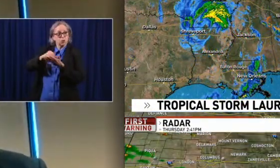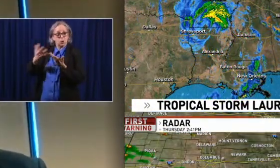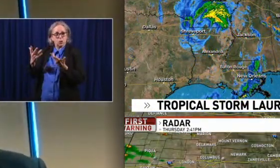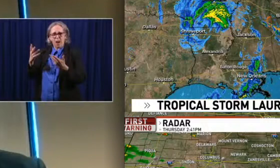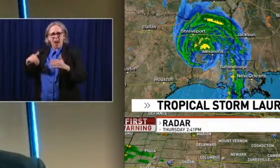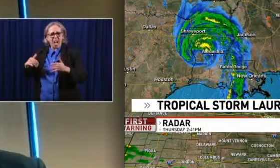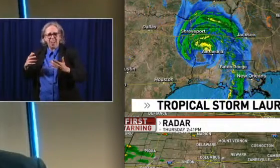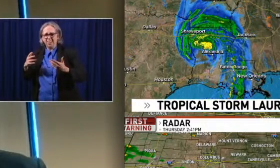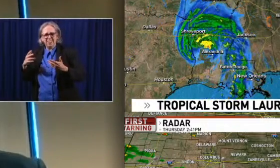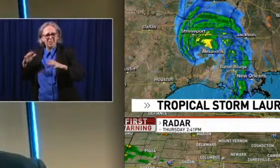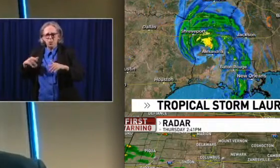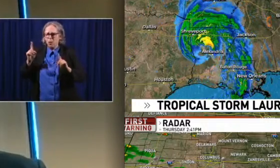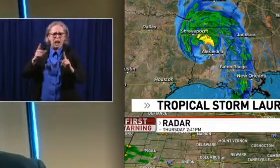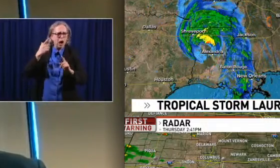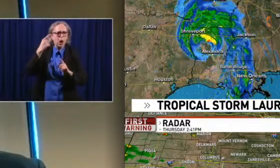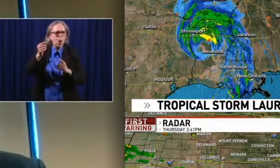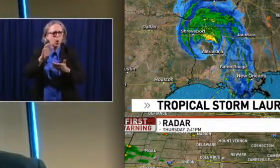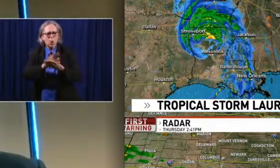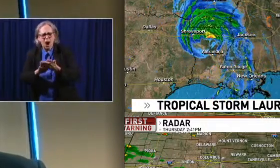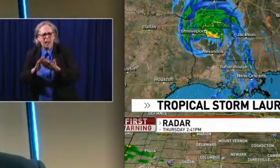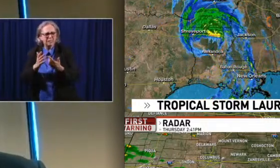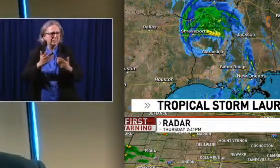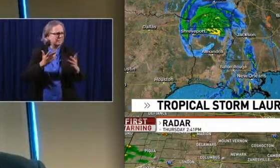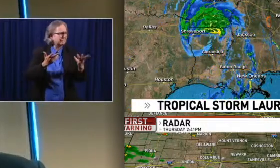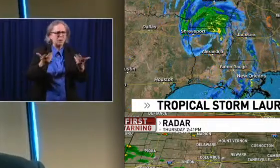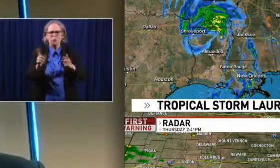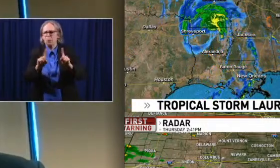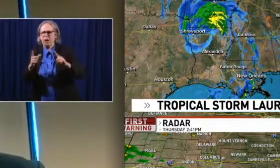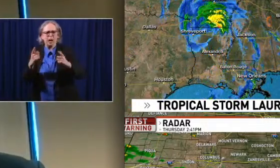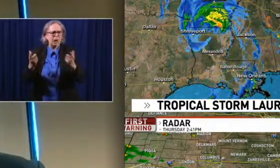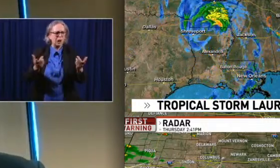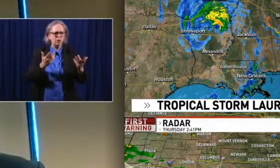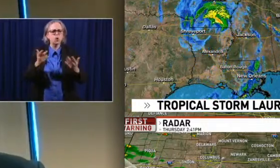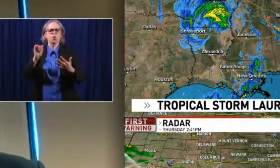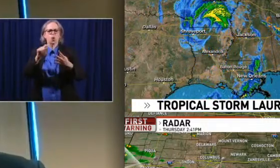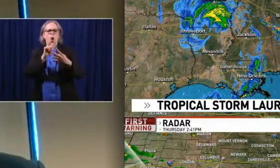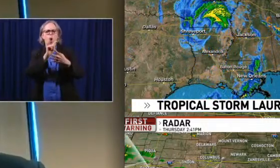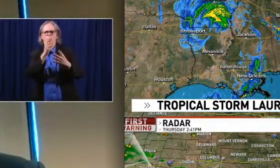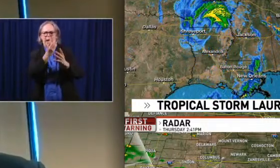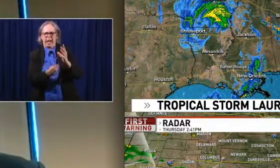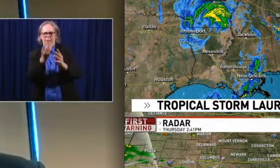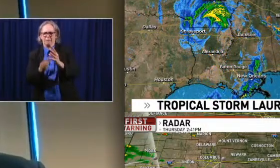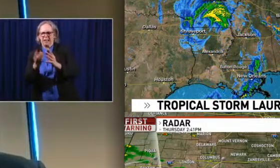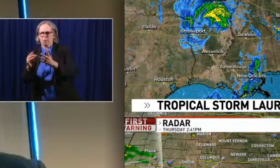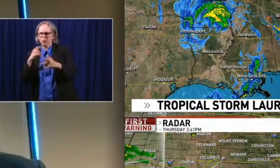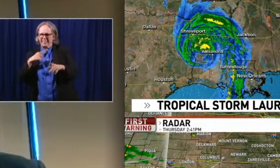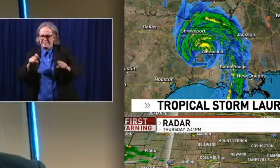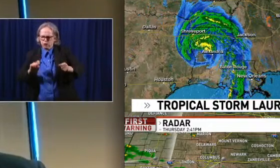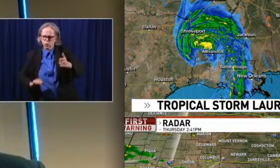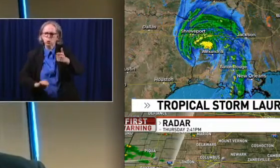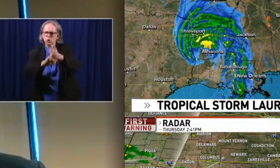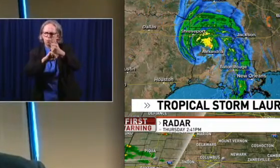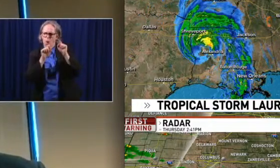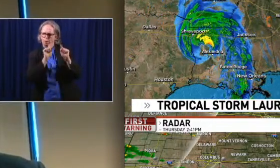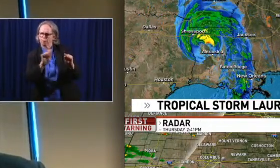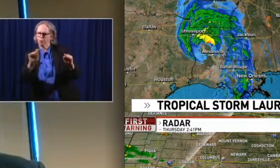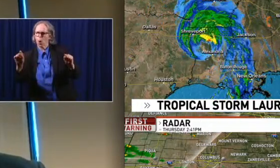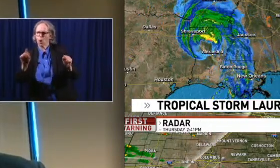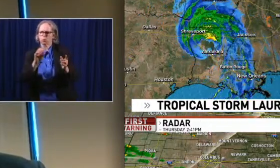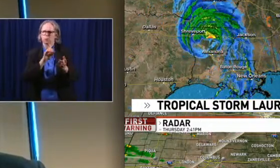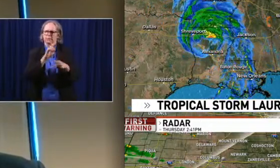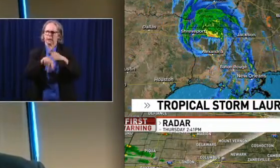they need to go. So we need to continue to provide support to them in the form